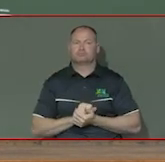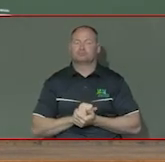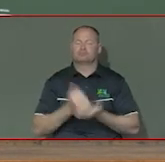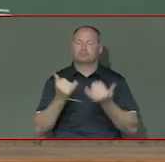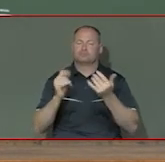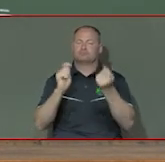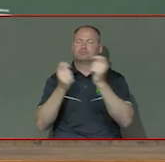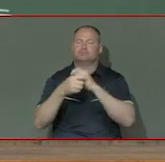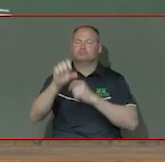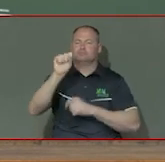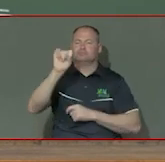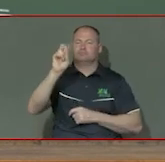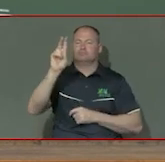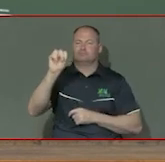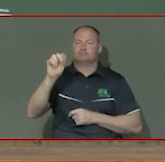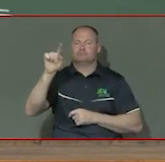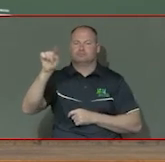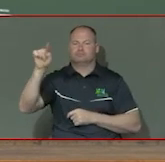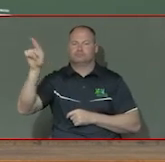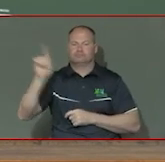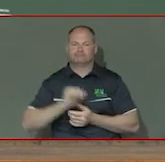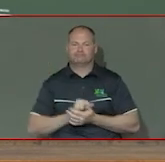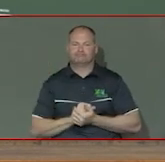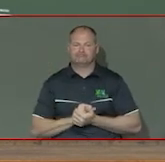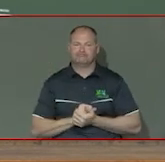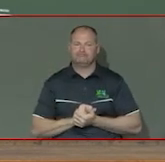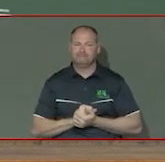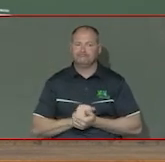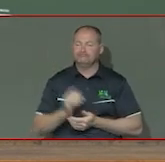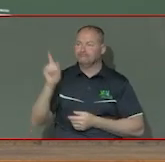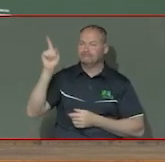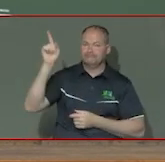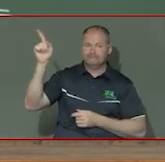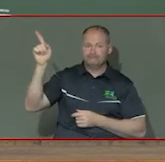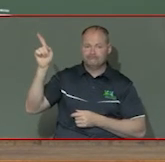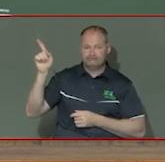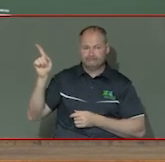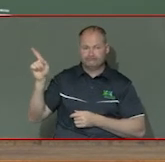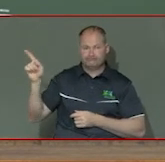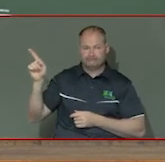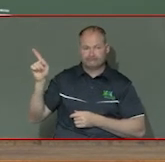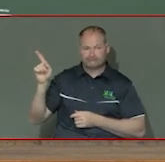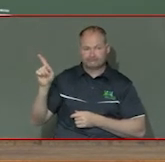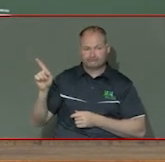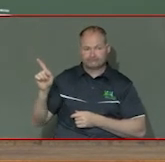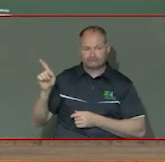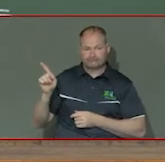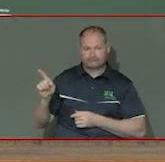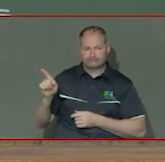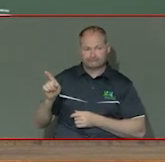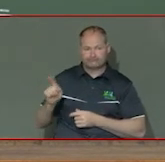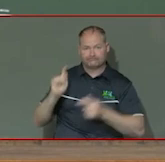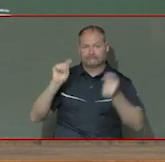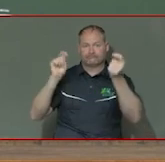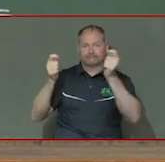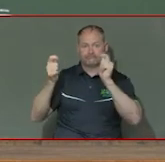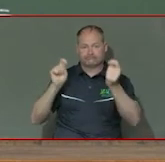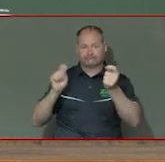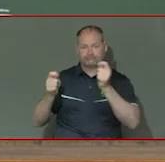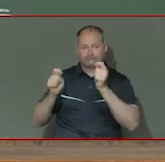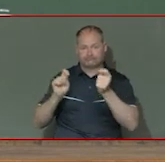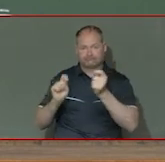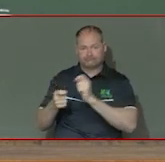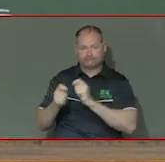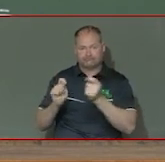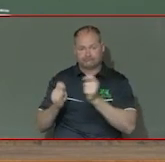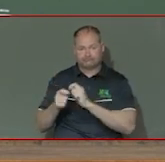of theta. Now, just take note, 90 degrees plus, 90 degrees minus sine changes to cos, cos to sine, and